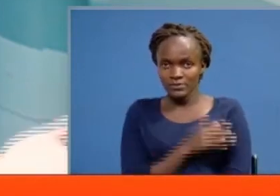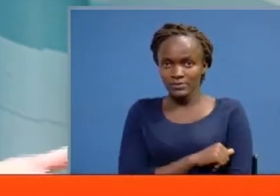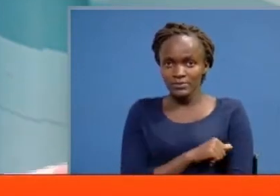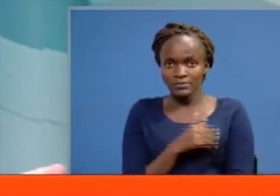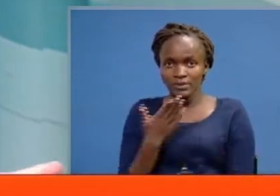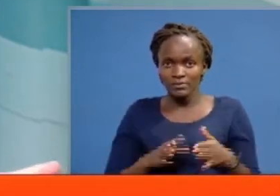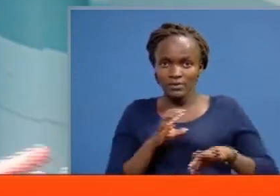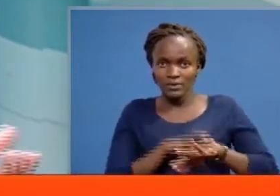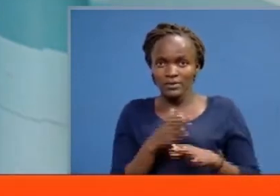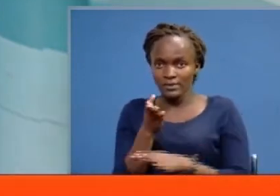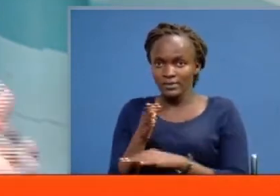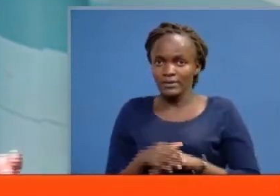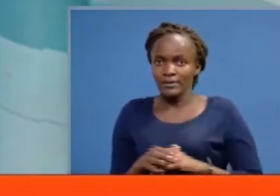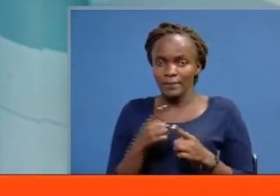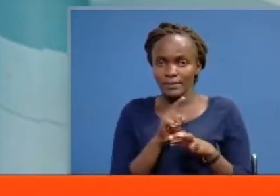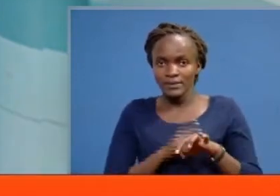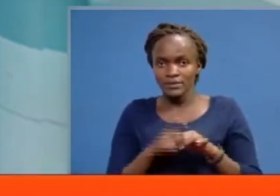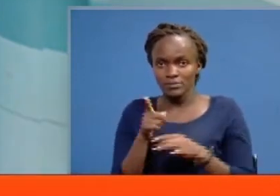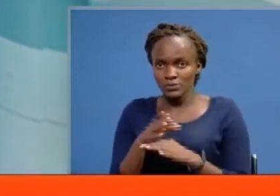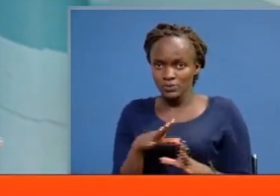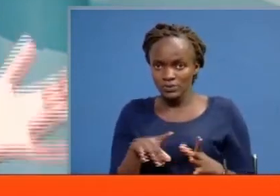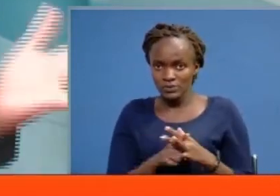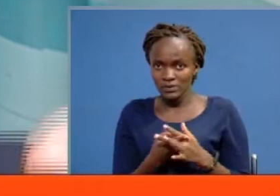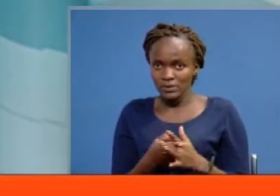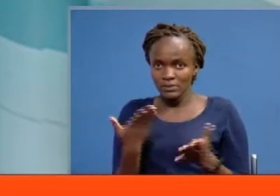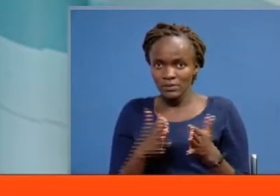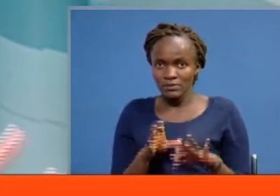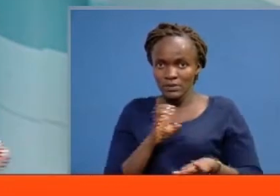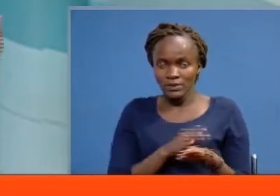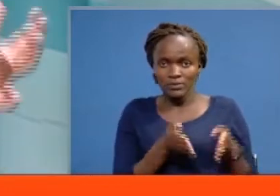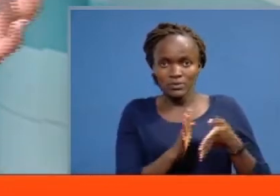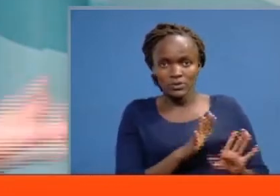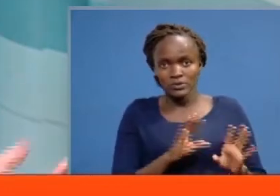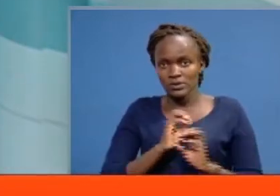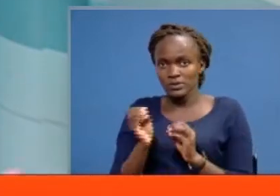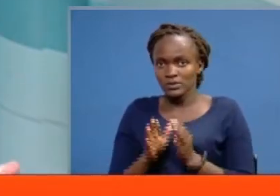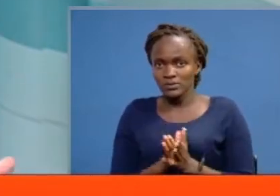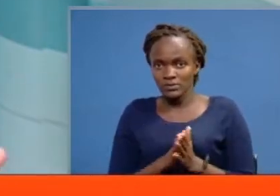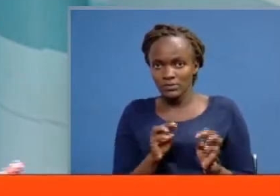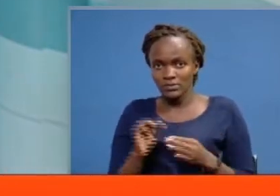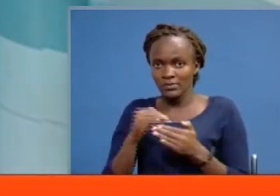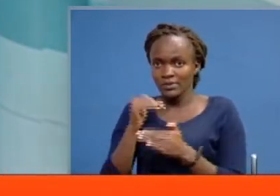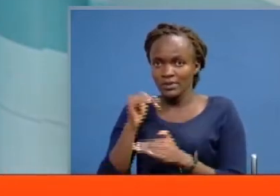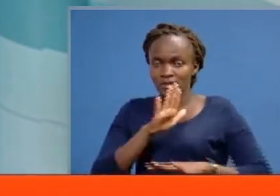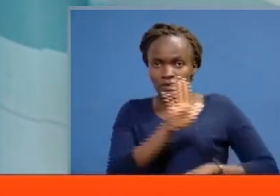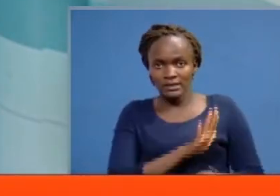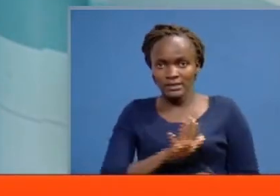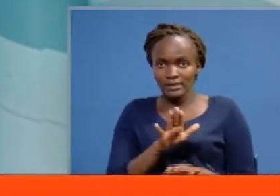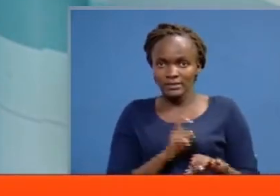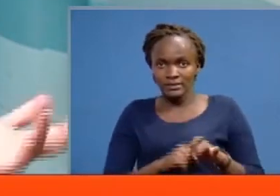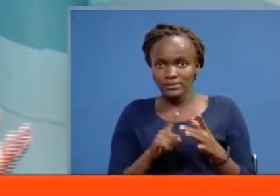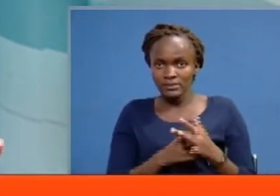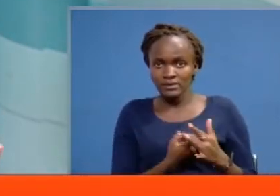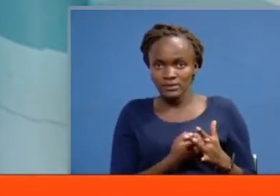probably they would get them to the door. But once you're on the door, maybe you don't get a chance to even move to the next level. When it comes